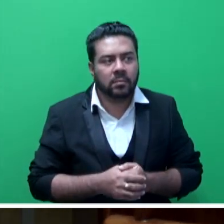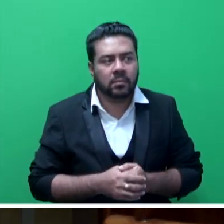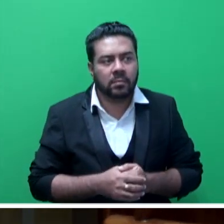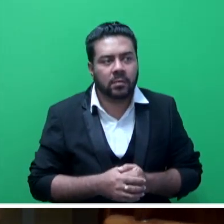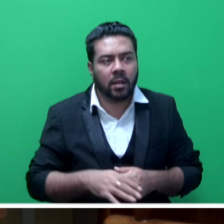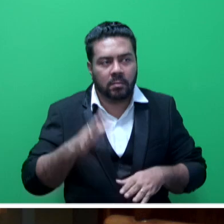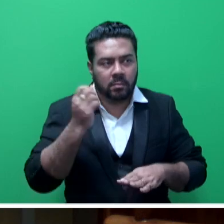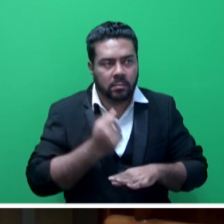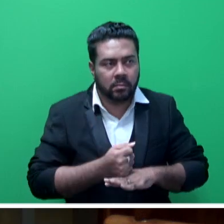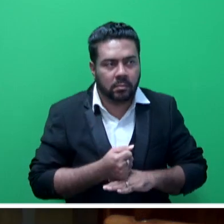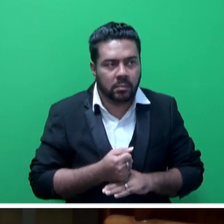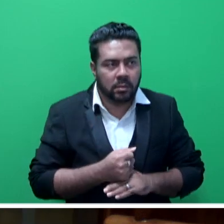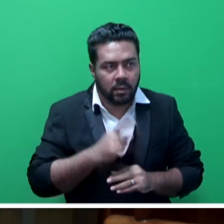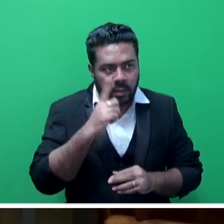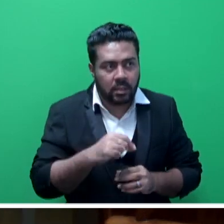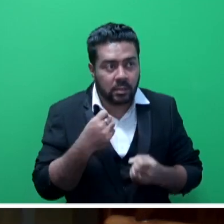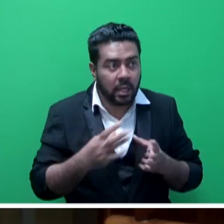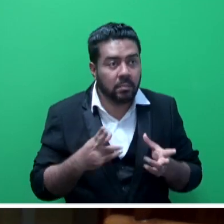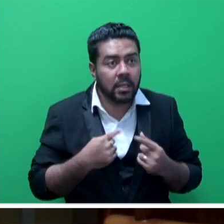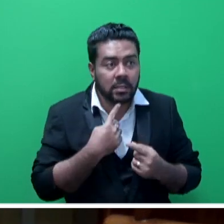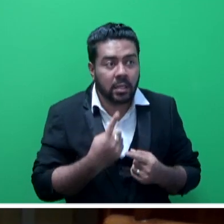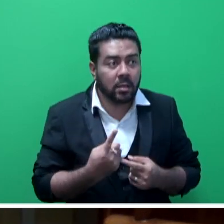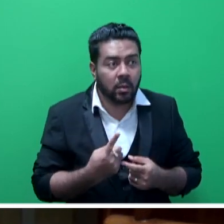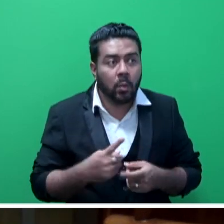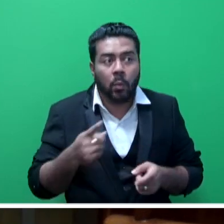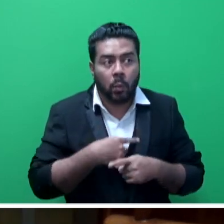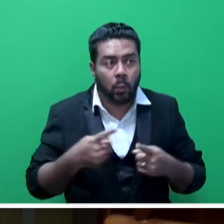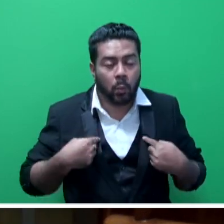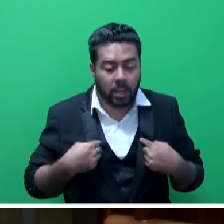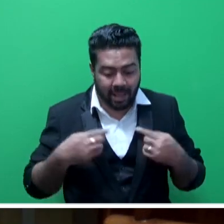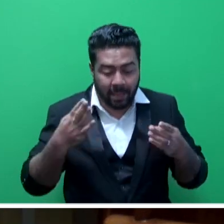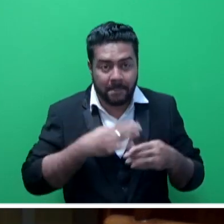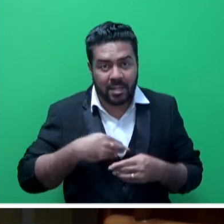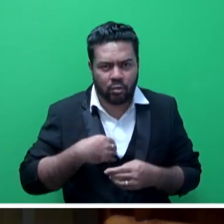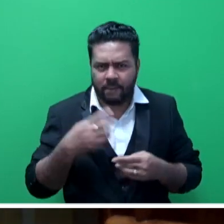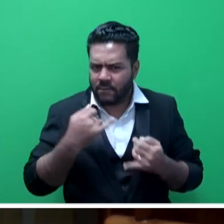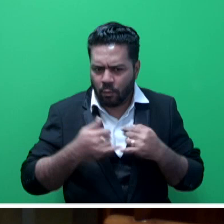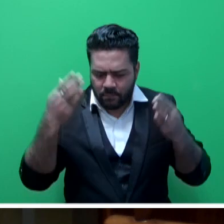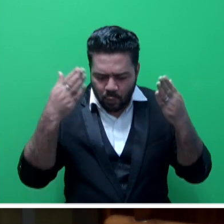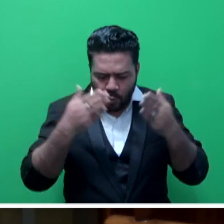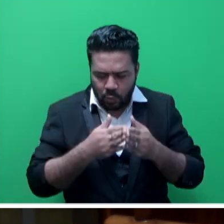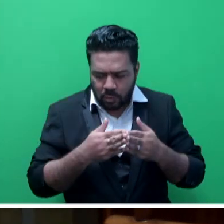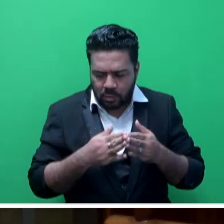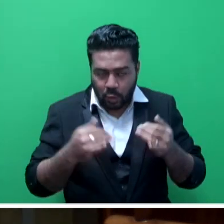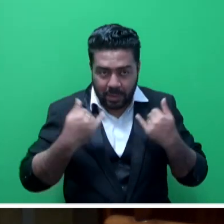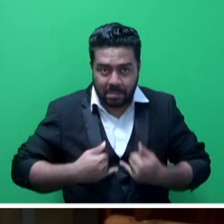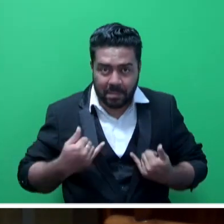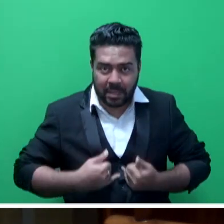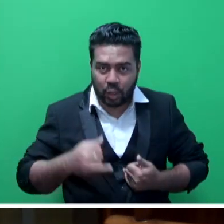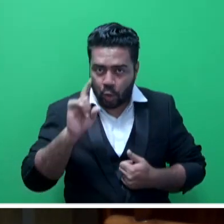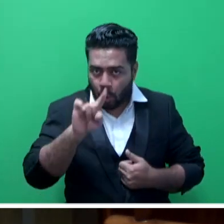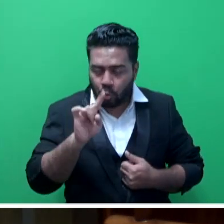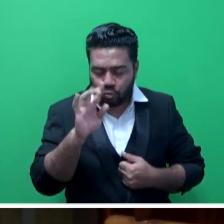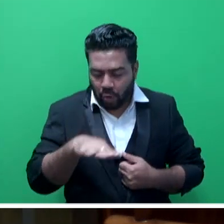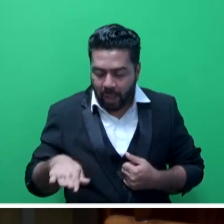Mr. Speaker, sir, if I can start by saying that we at the Ministry are very focused on implementing the Fiji government's No Child